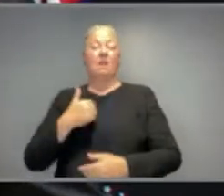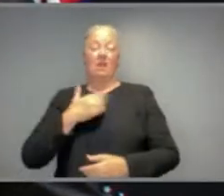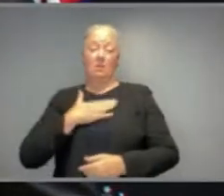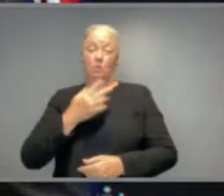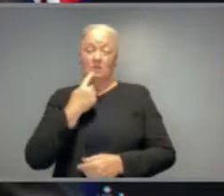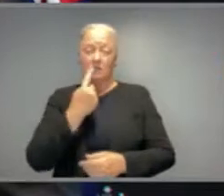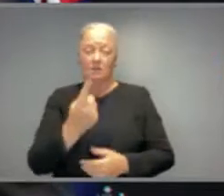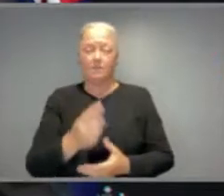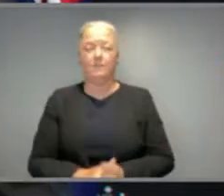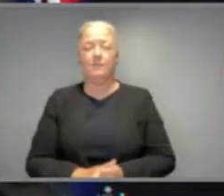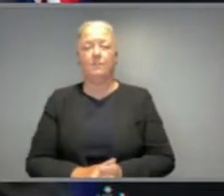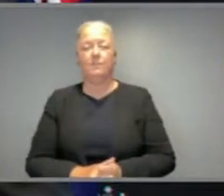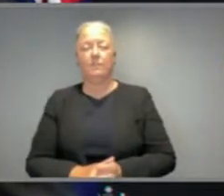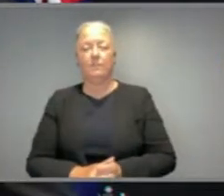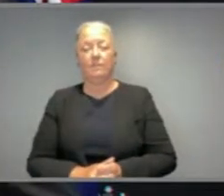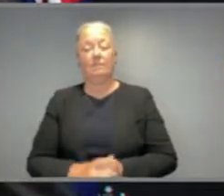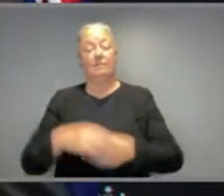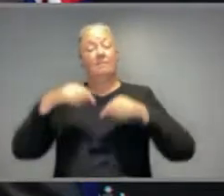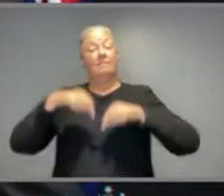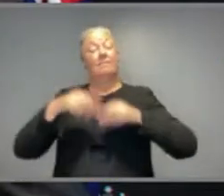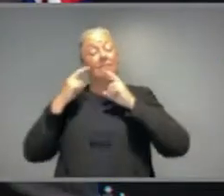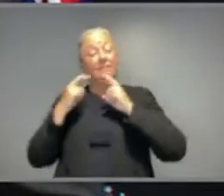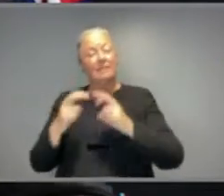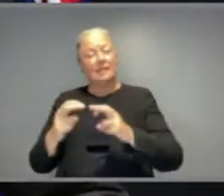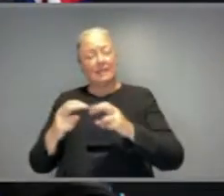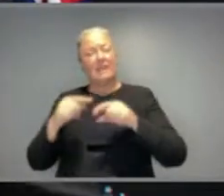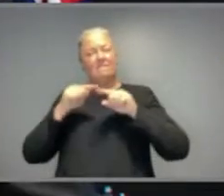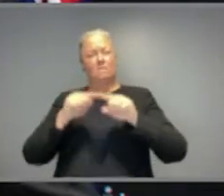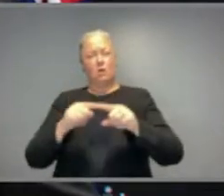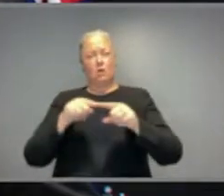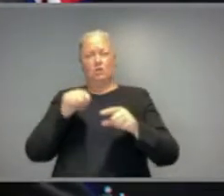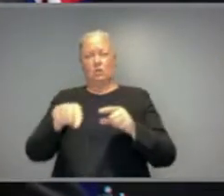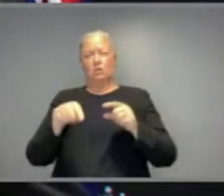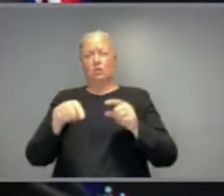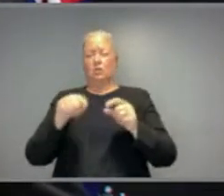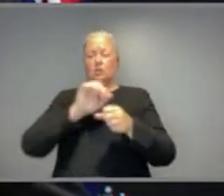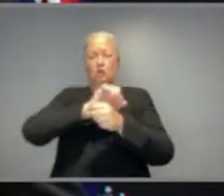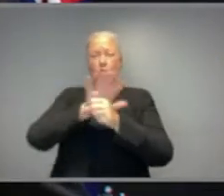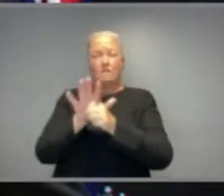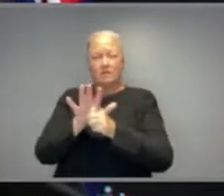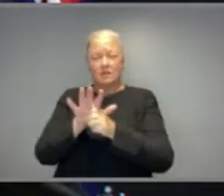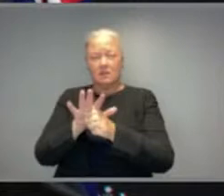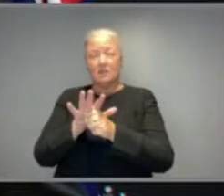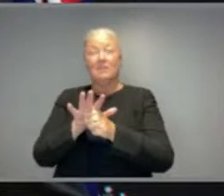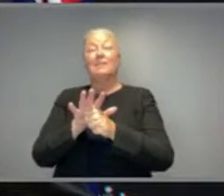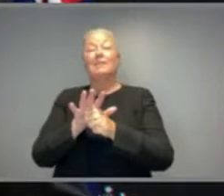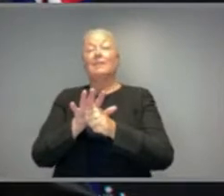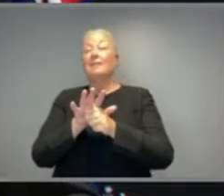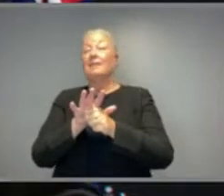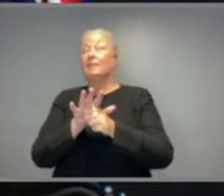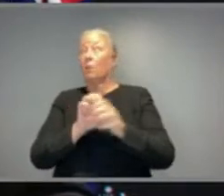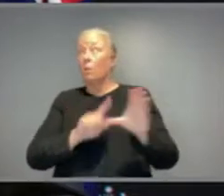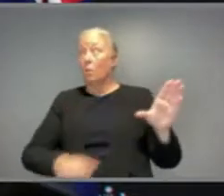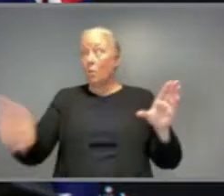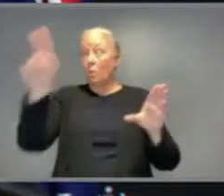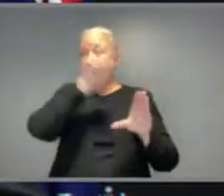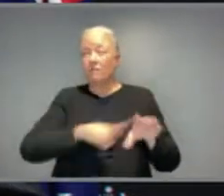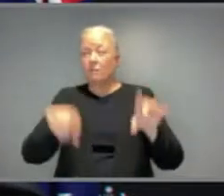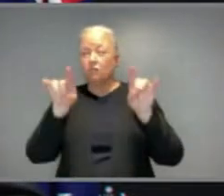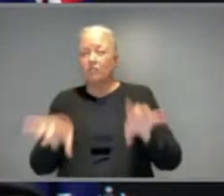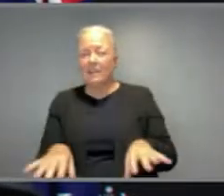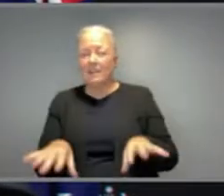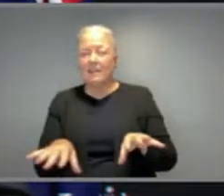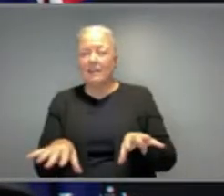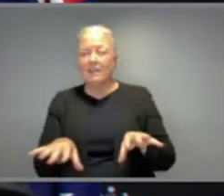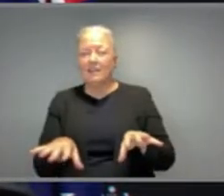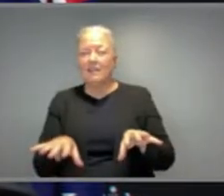being done based on COVID present, not present across the whole country. It is not a piece of work